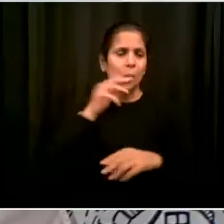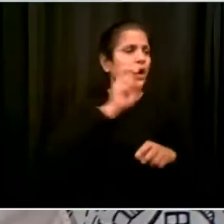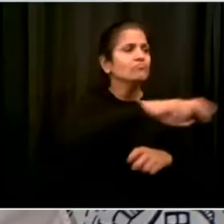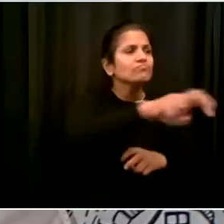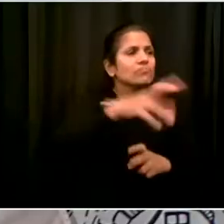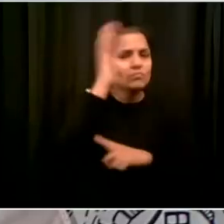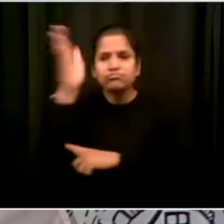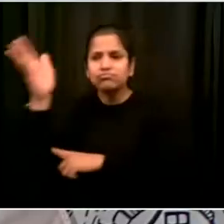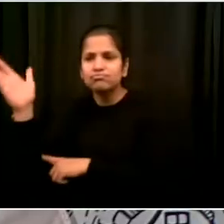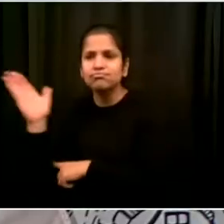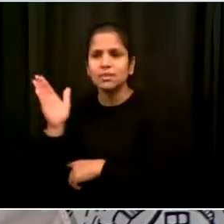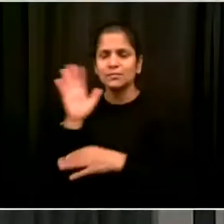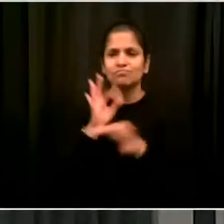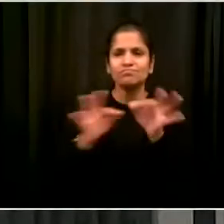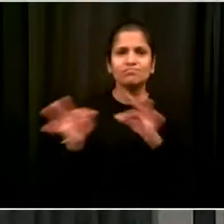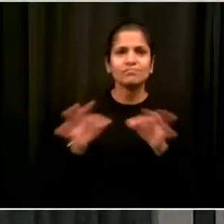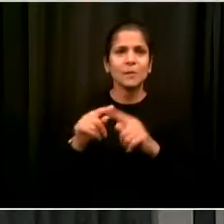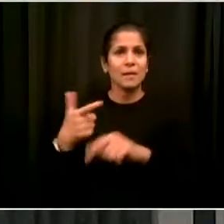it. Go ahead, Rich.